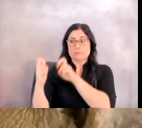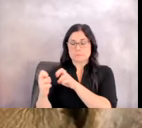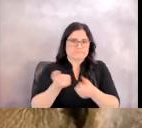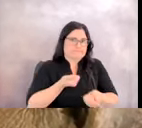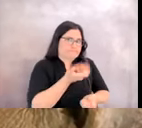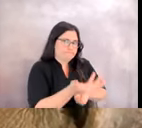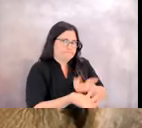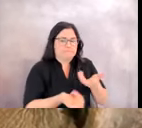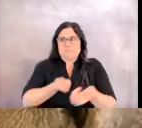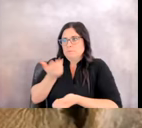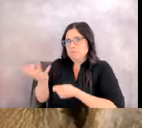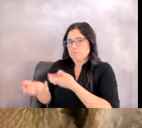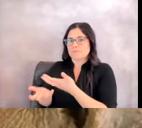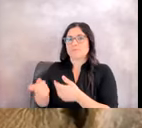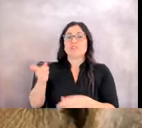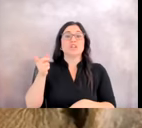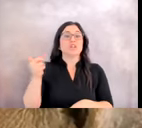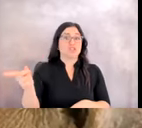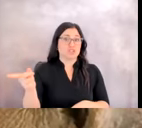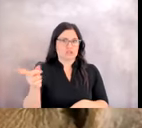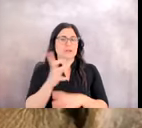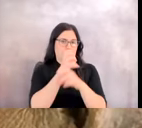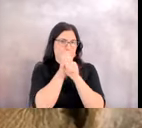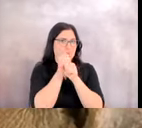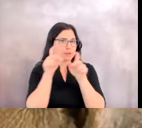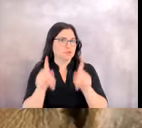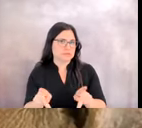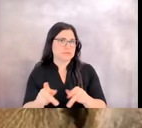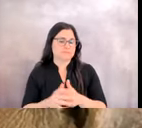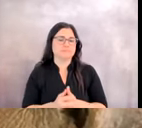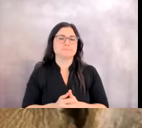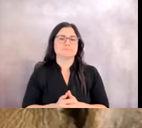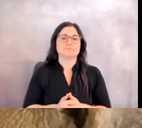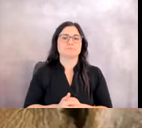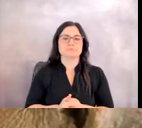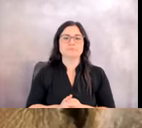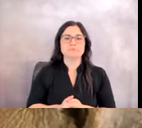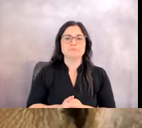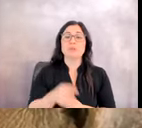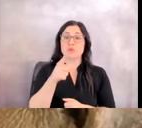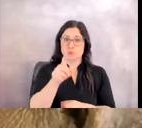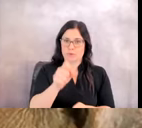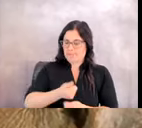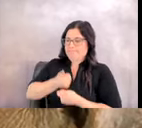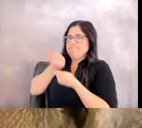she's got a good vault. She locks things in the vault. And then you can share some things with her. I do.